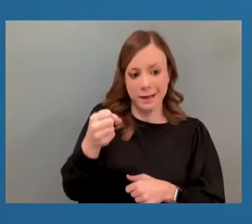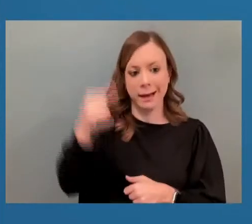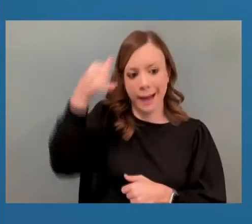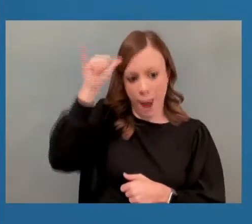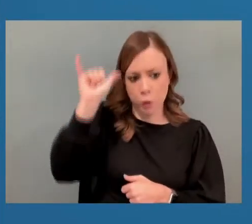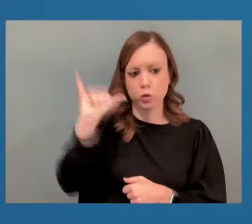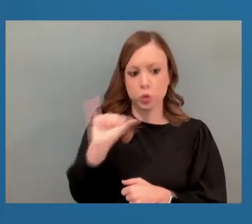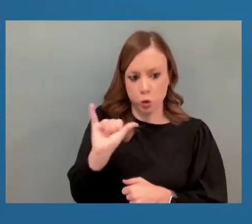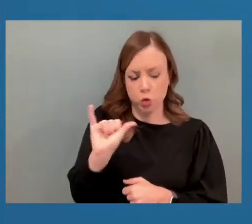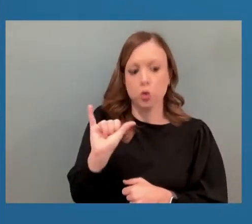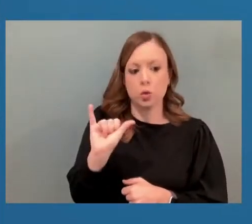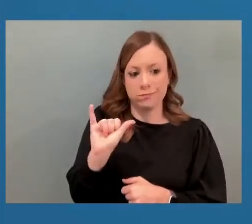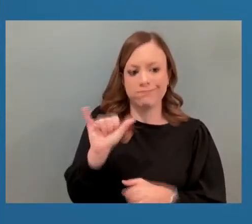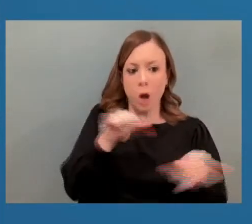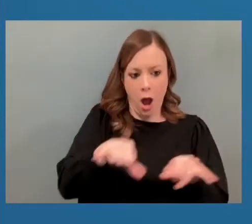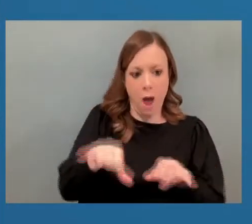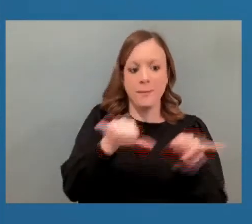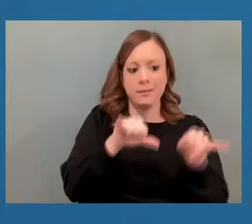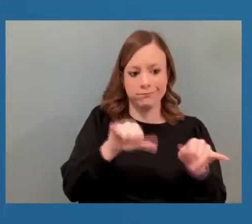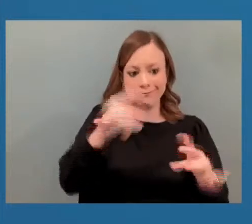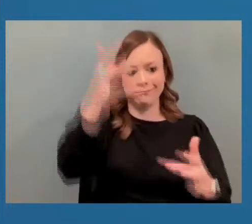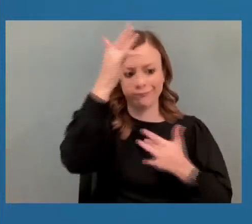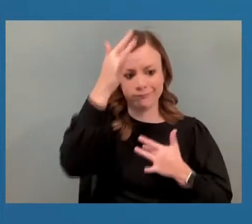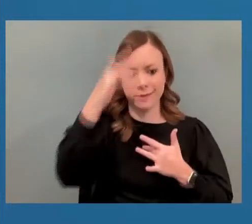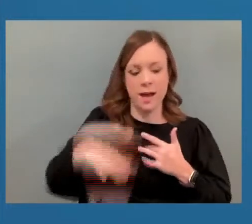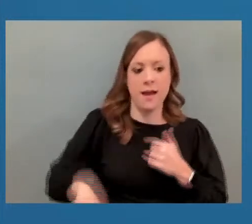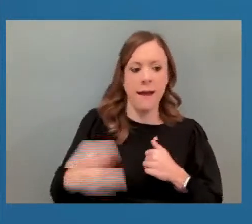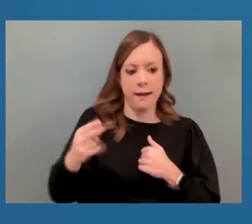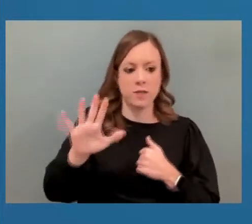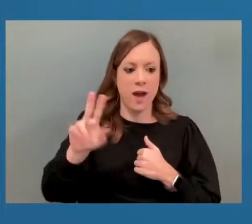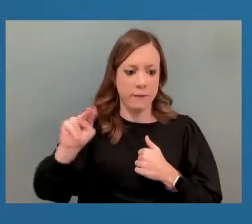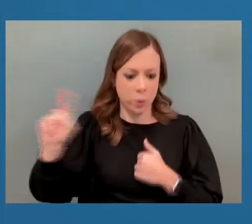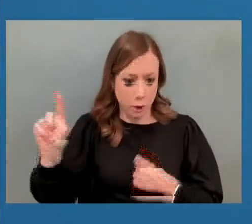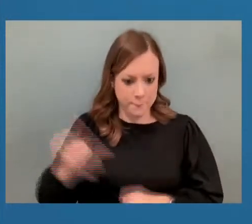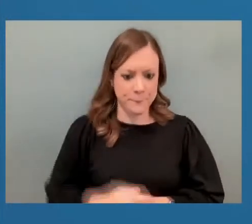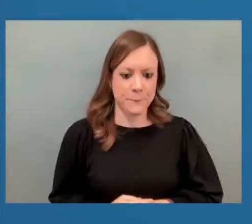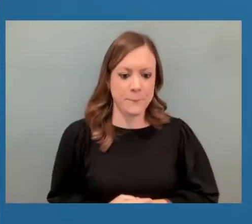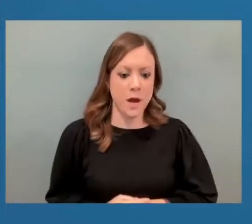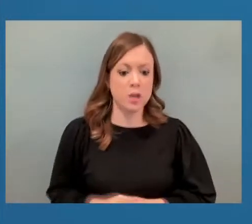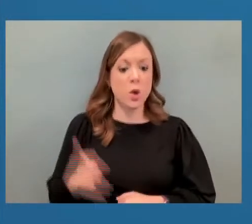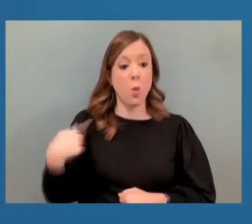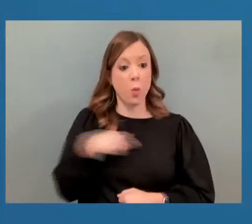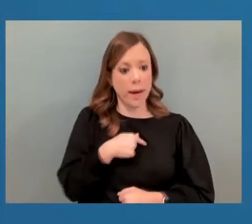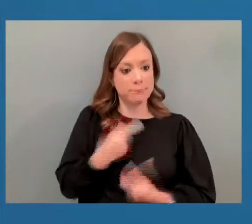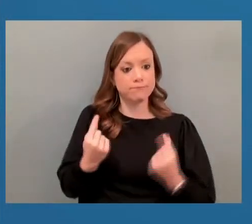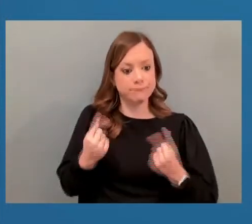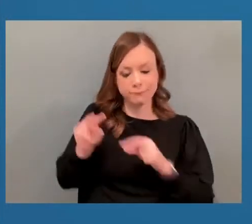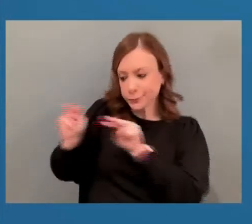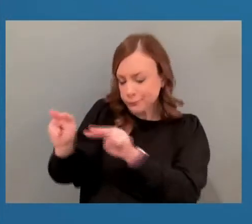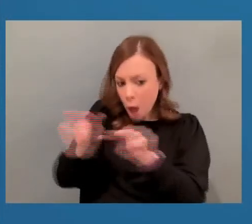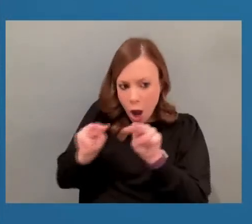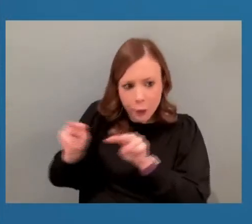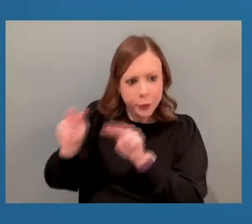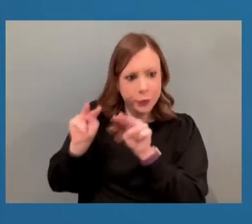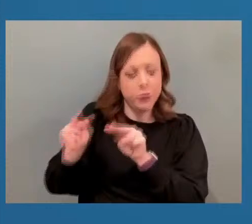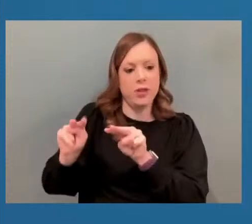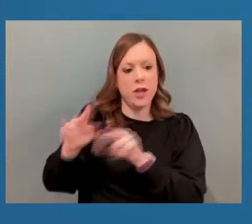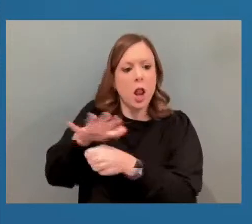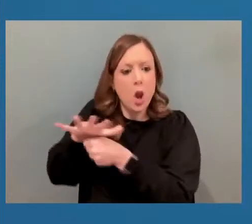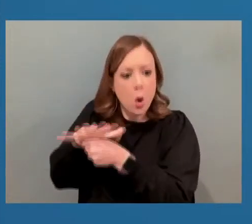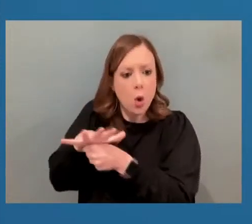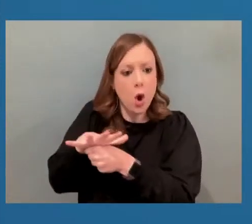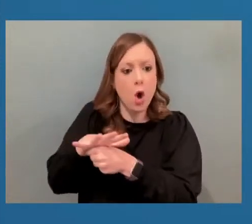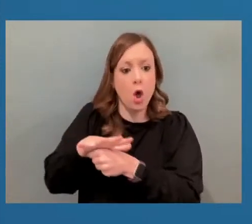department's epidemiologists, laboratory scientists, and myself have been closely monitoring the global, national, and local information and disease trends